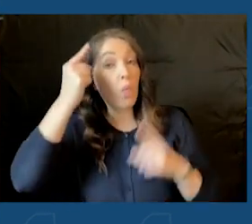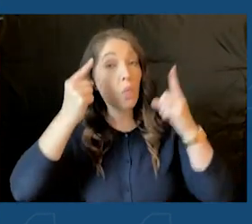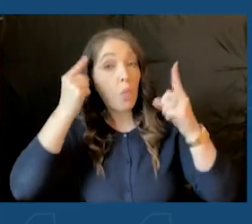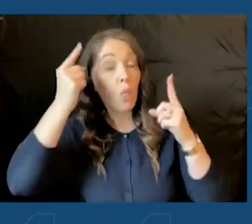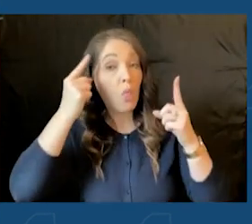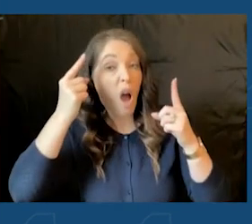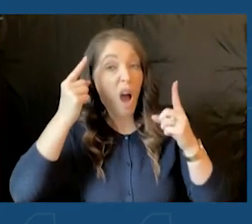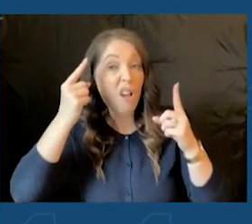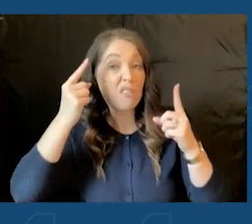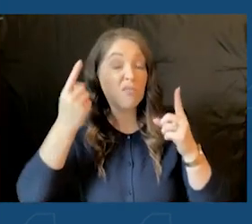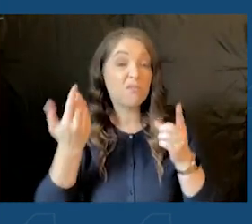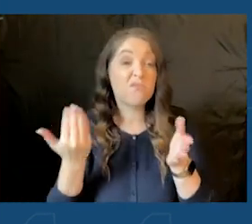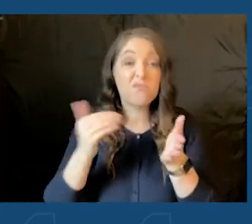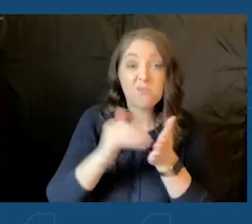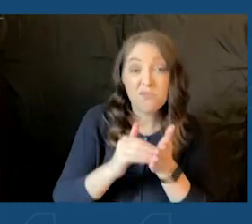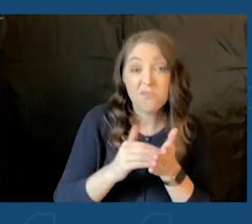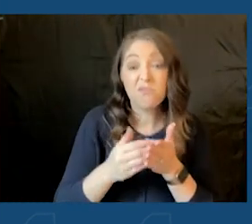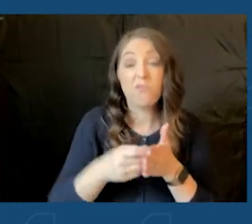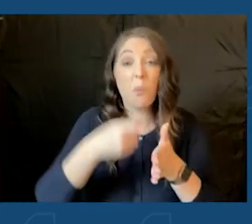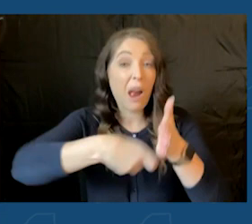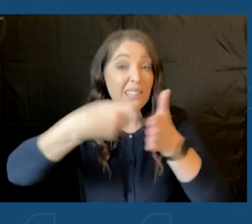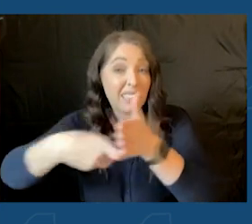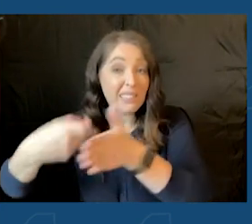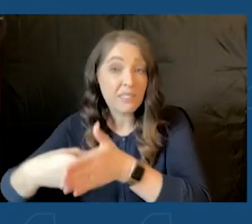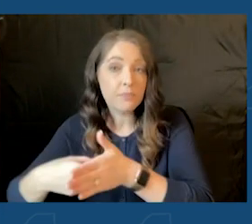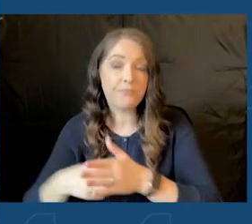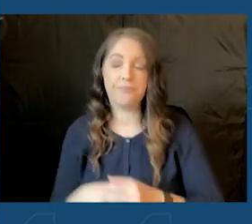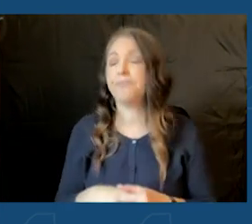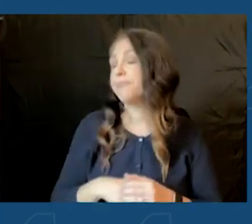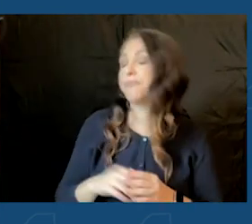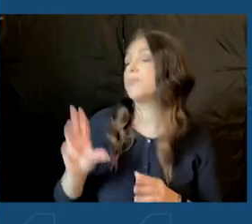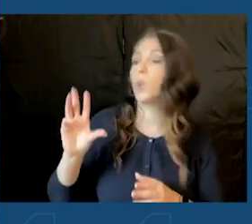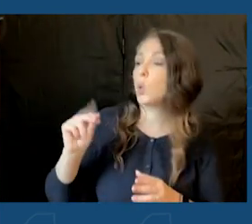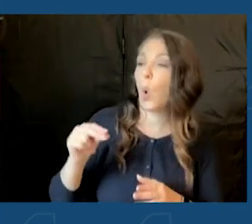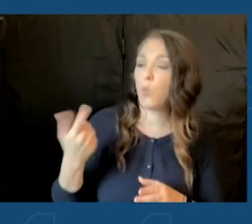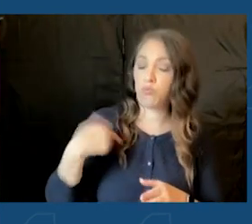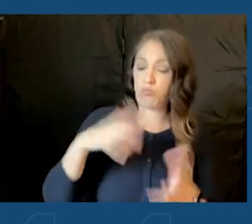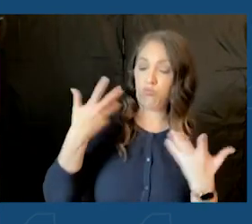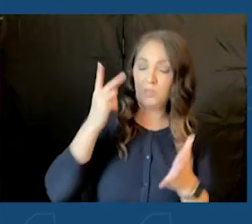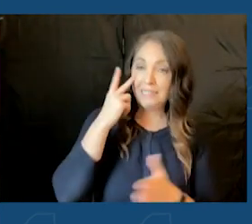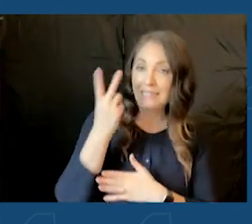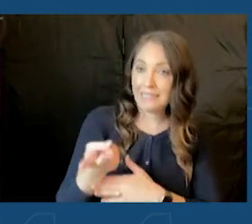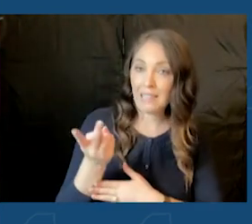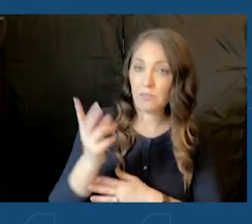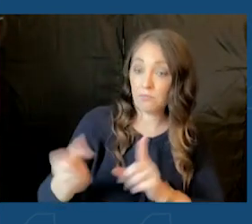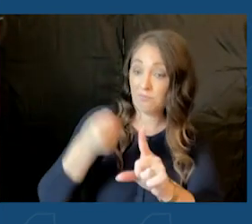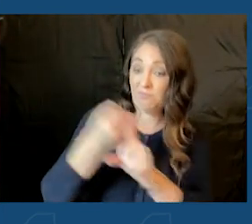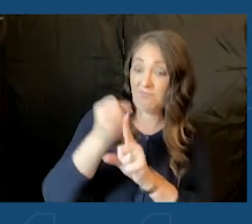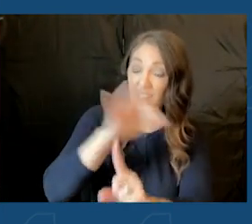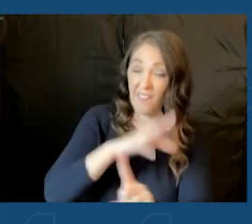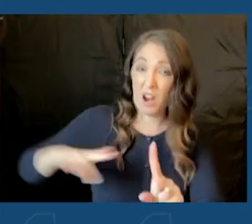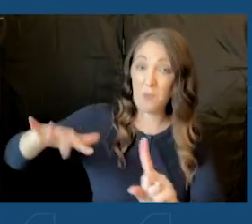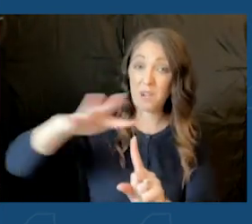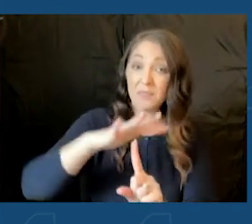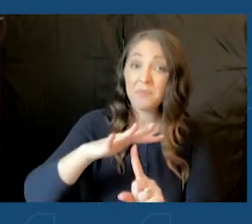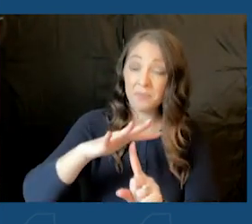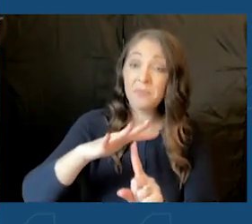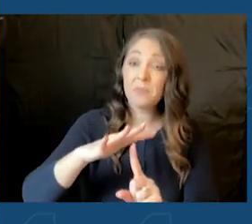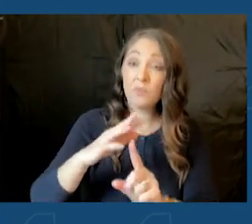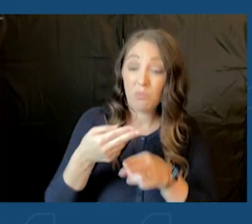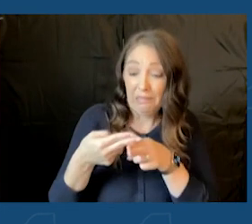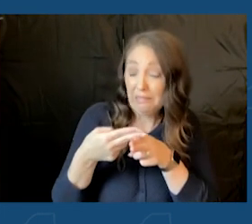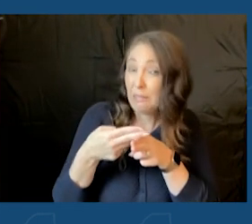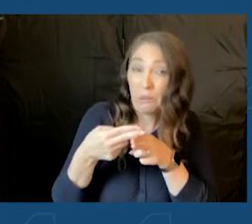pricing? No, I'm not. What we have seen is the effect on our environment in a very short time when we have so much